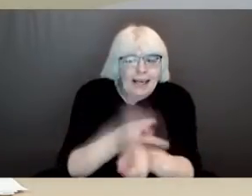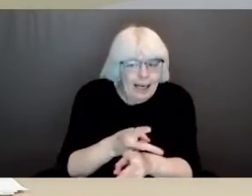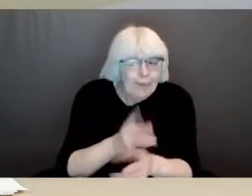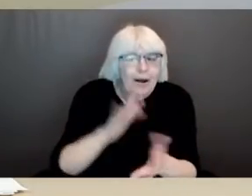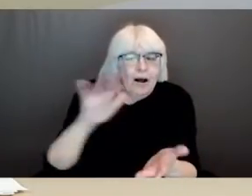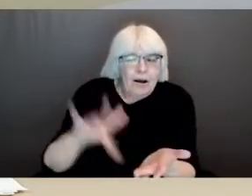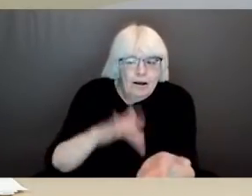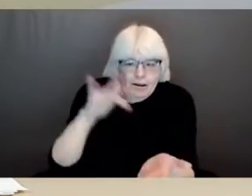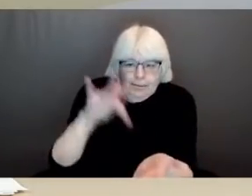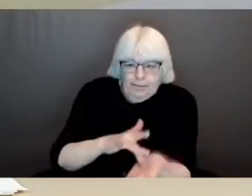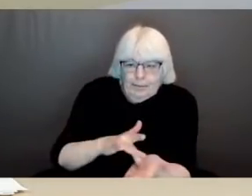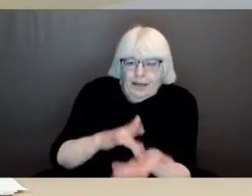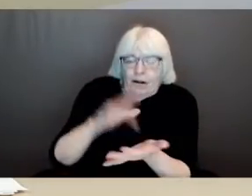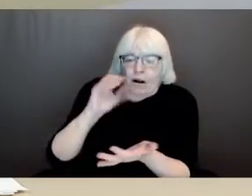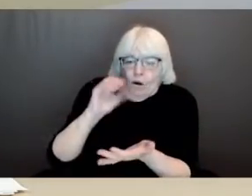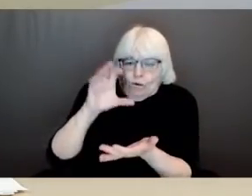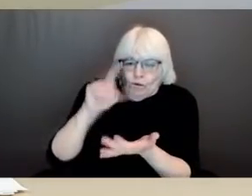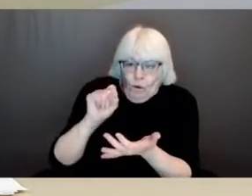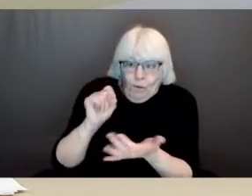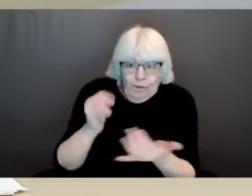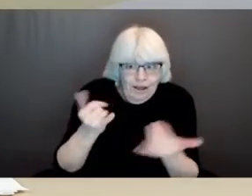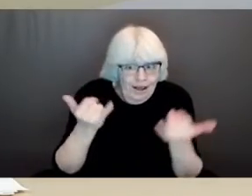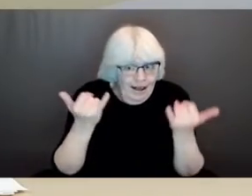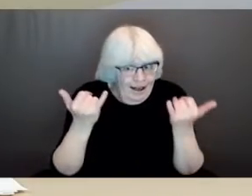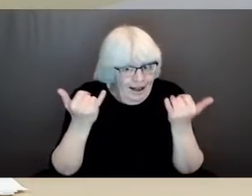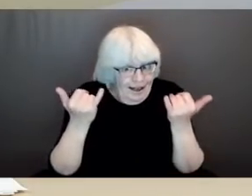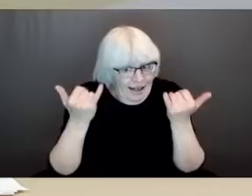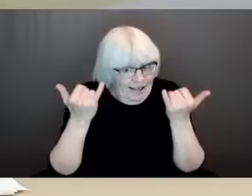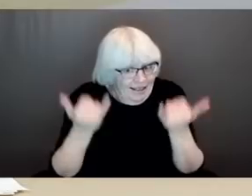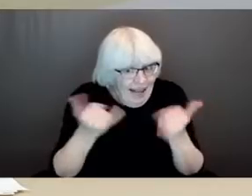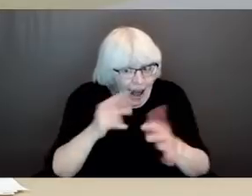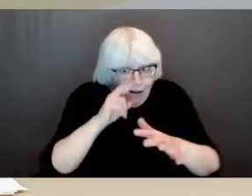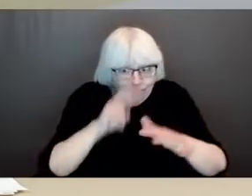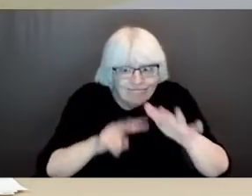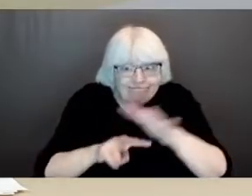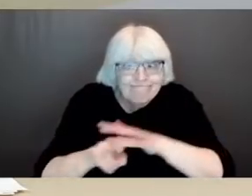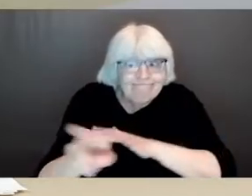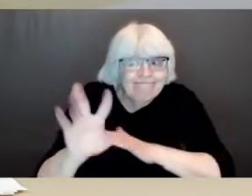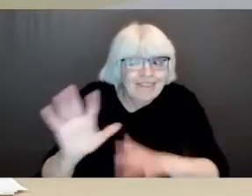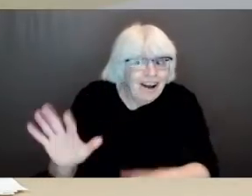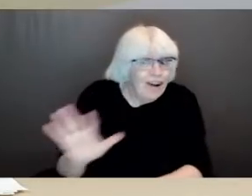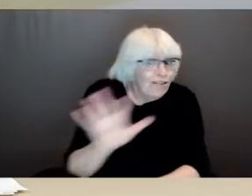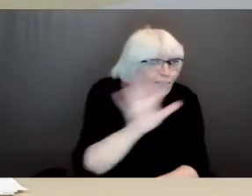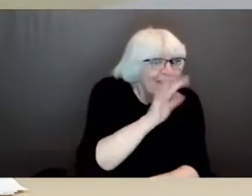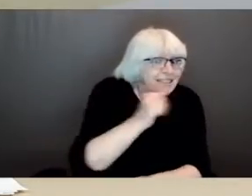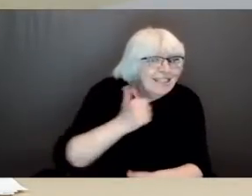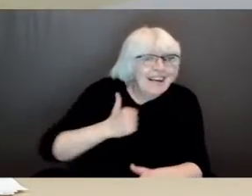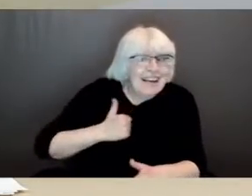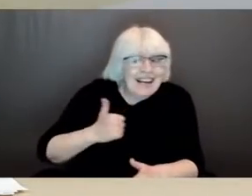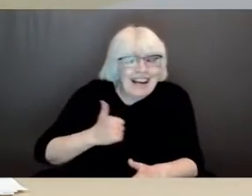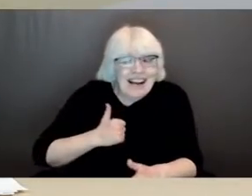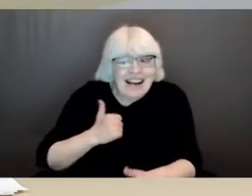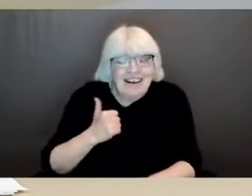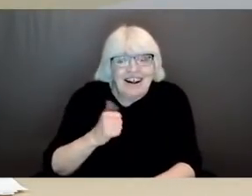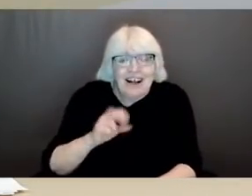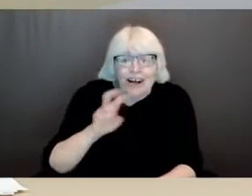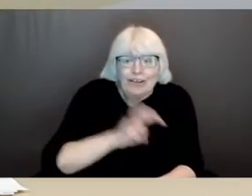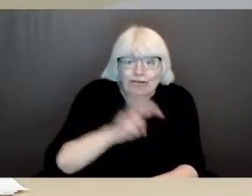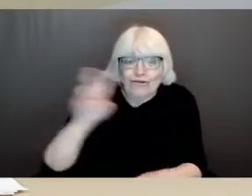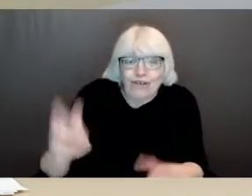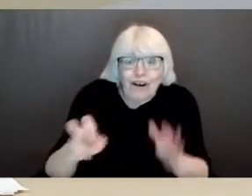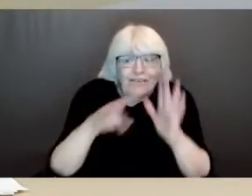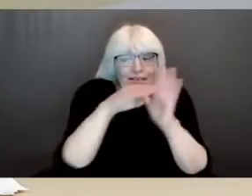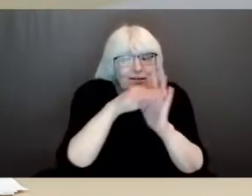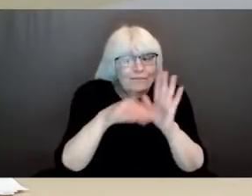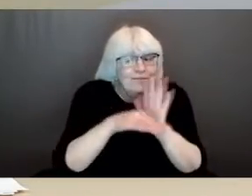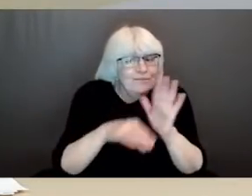Based on the epidemiology in Atlantic Canada and the country, these travel measures and other public health measures, including